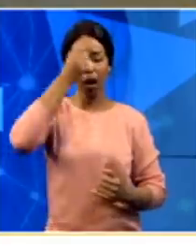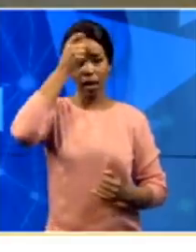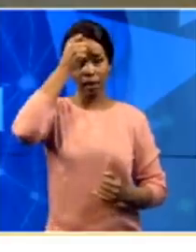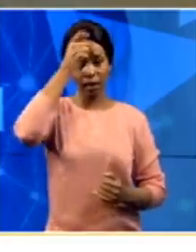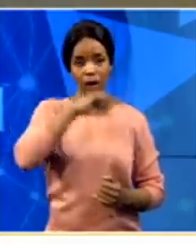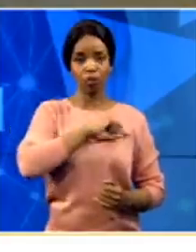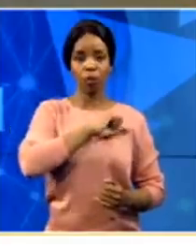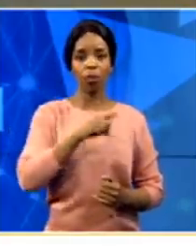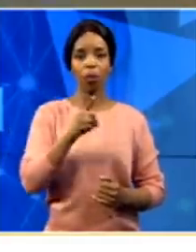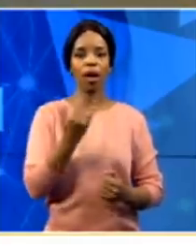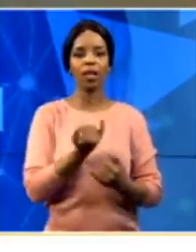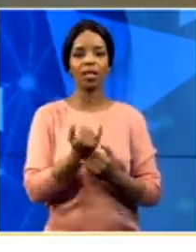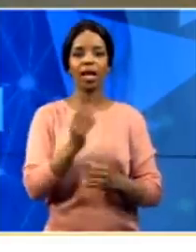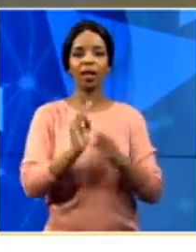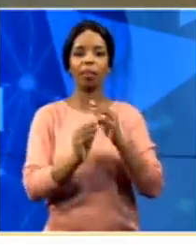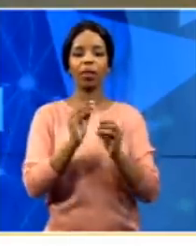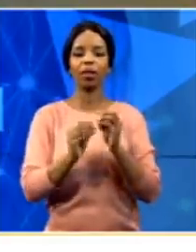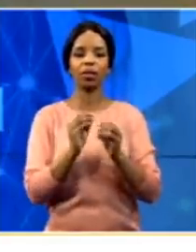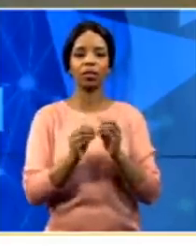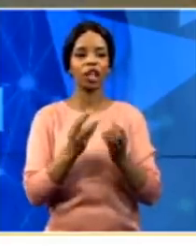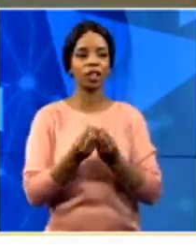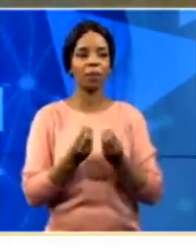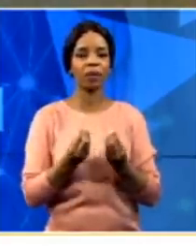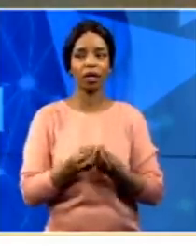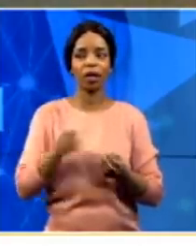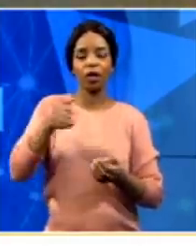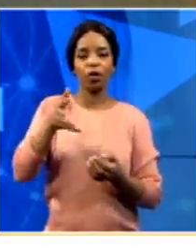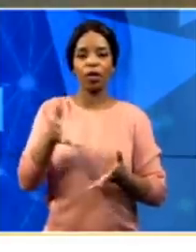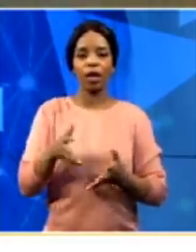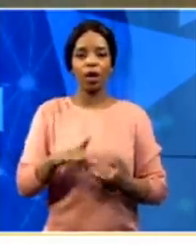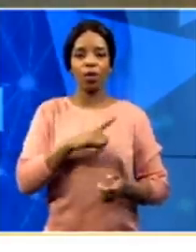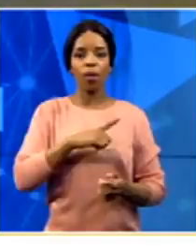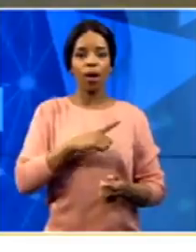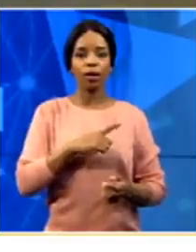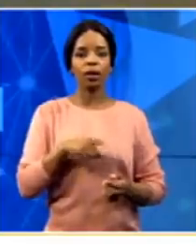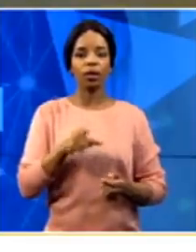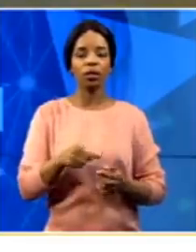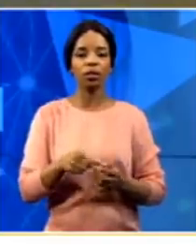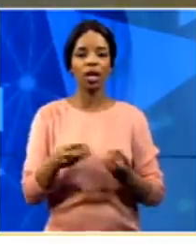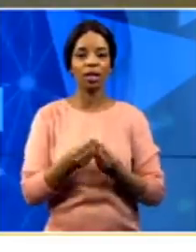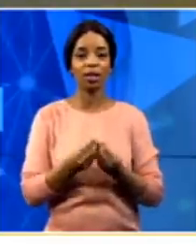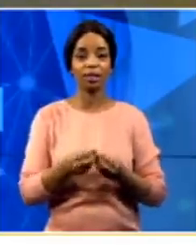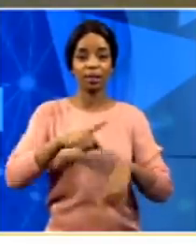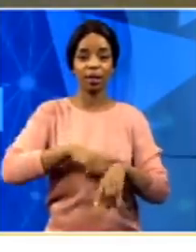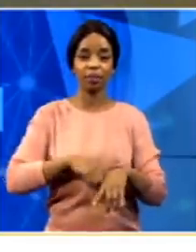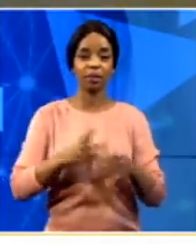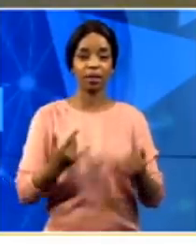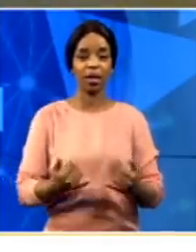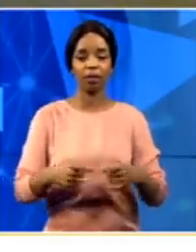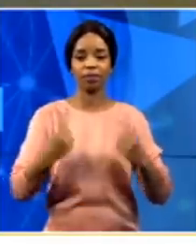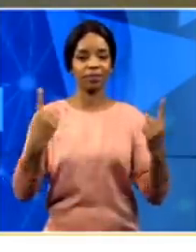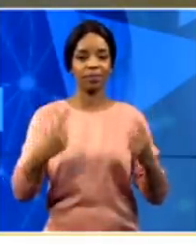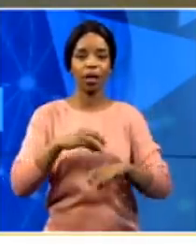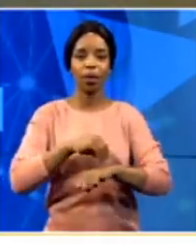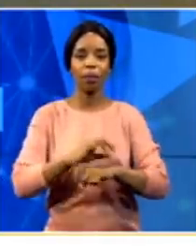building an airplane in the air, because this is it's very uncharted waters. And, the problem is that I just